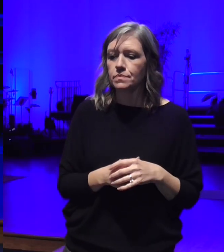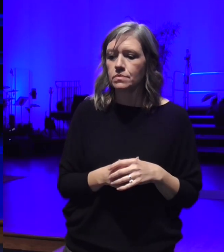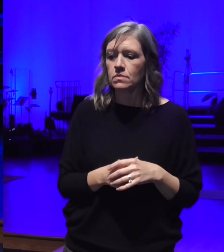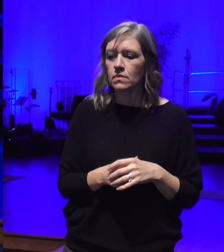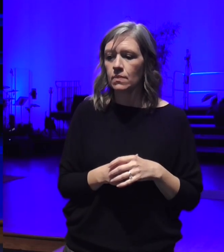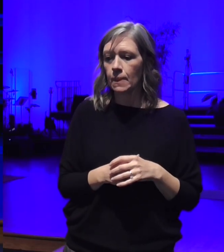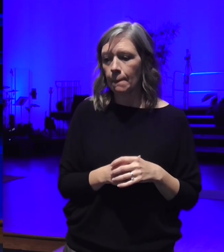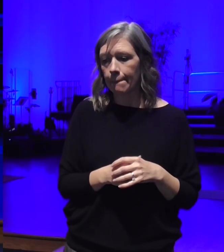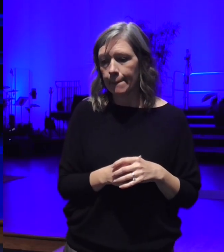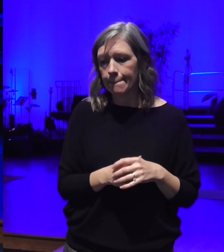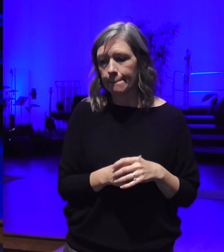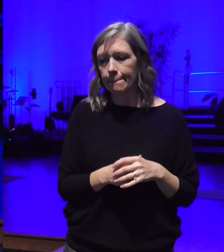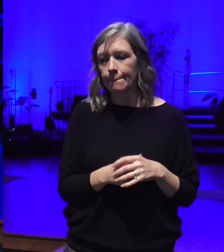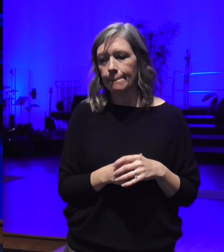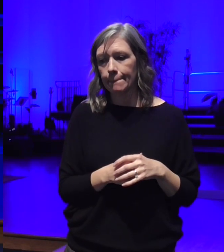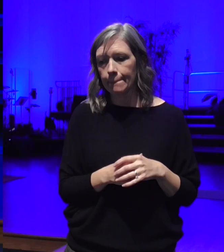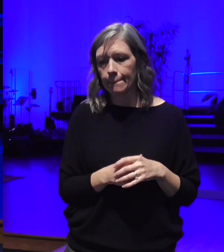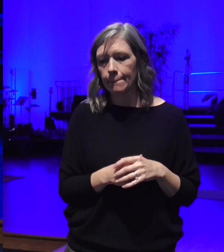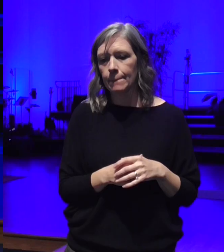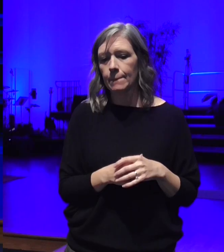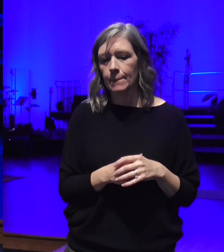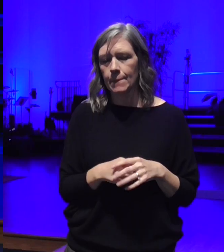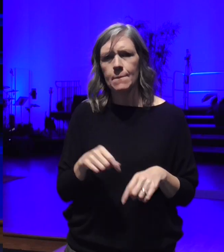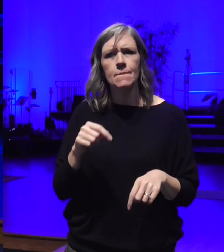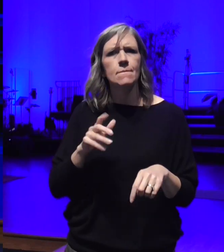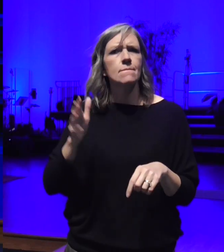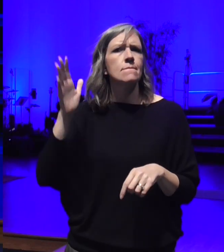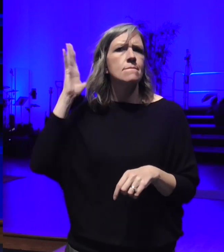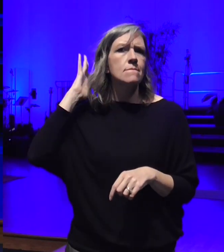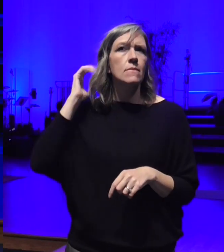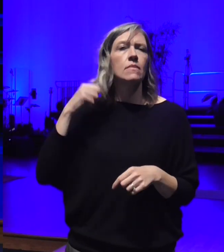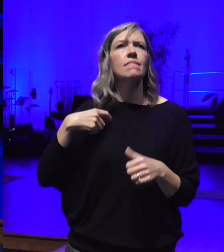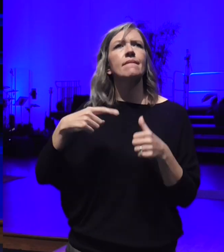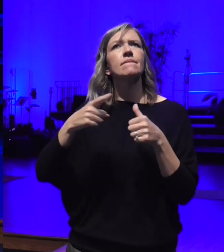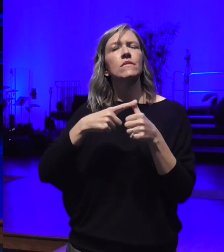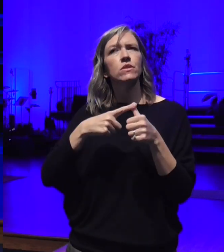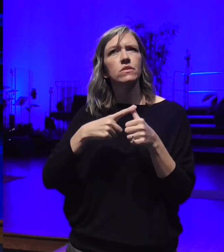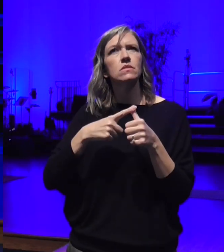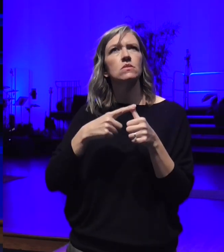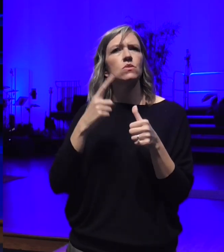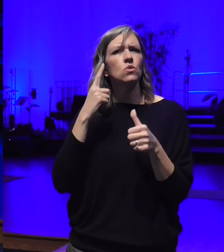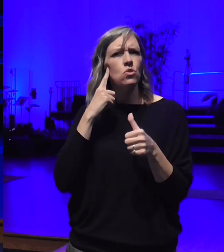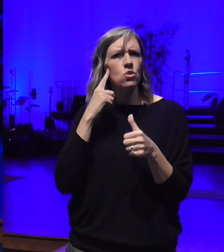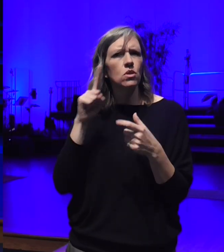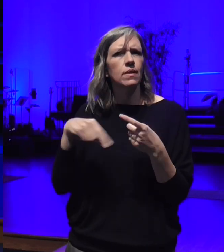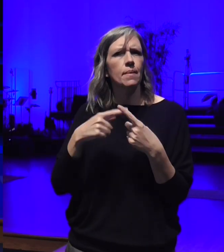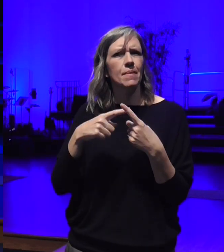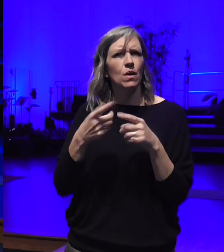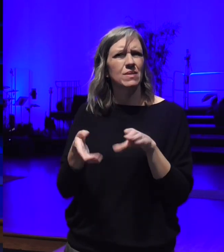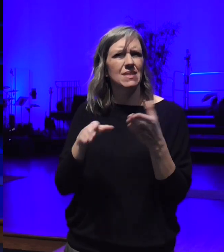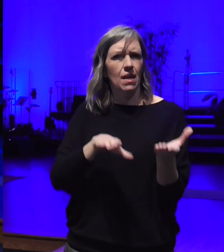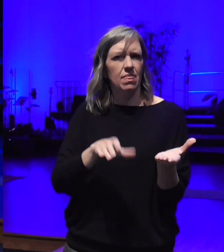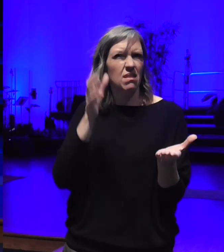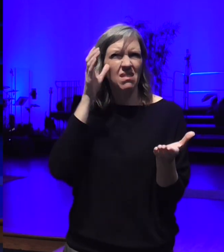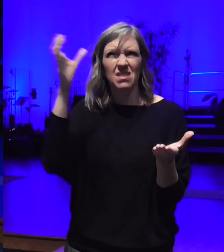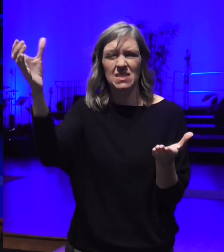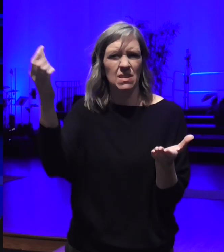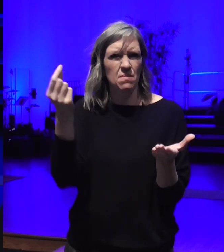When I first heard the concept of death, I have a feeling I looked at my father,